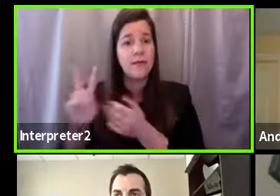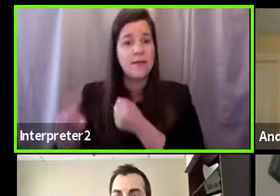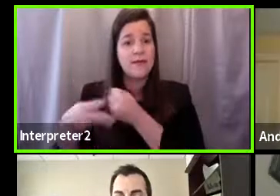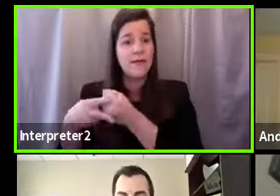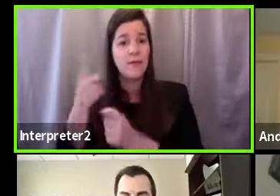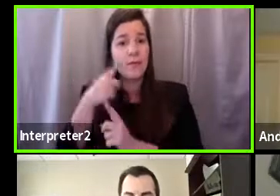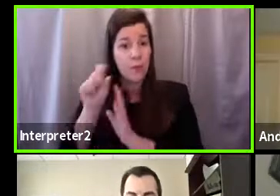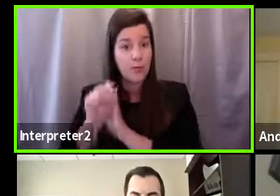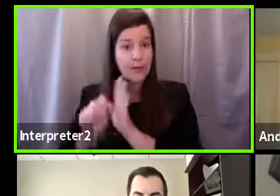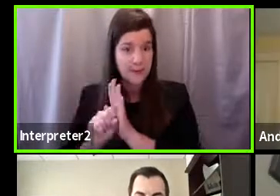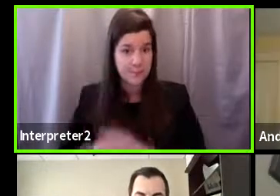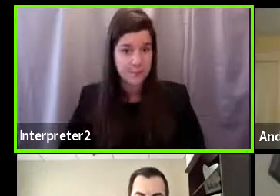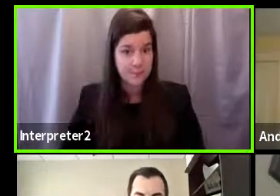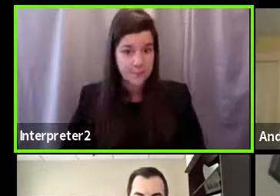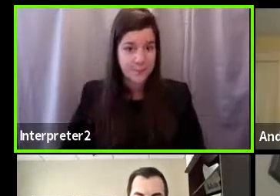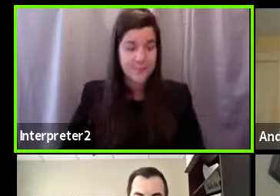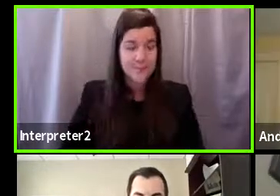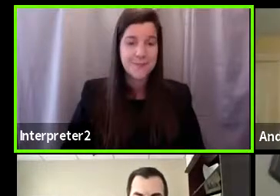the state.